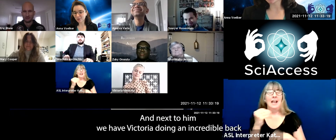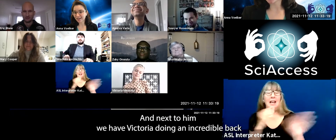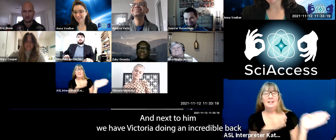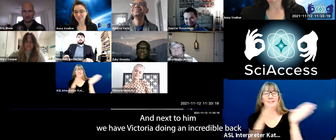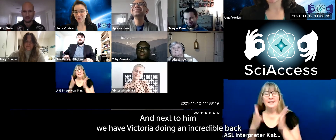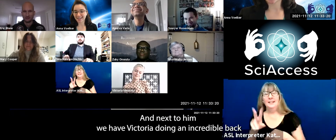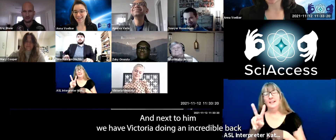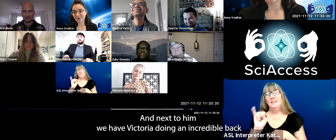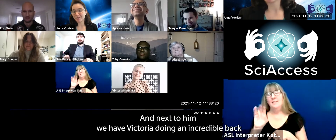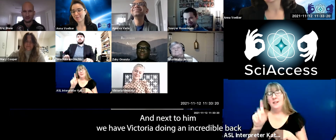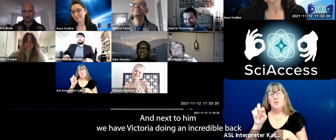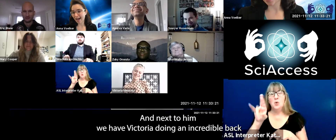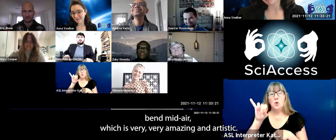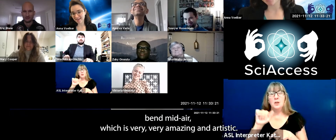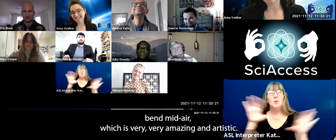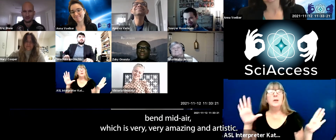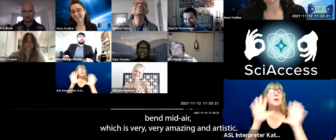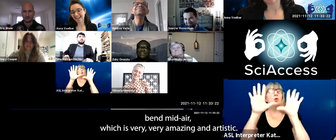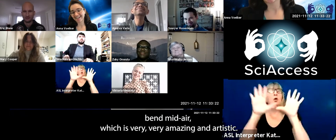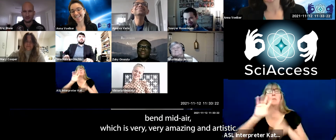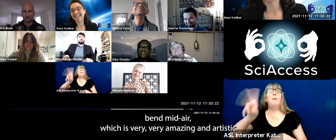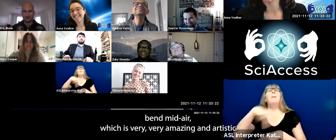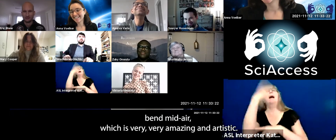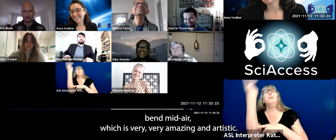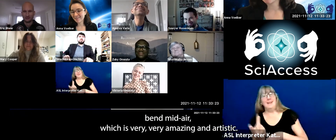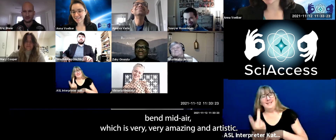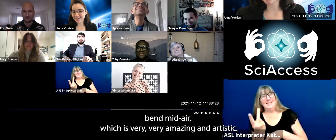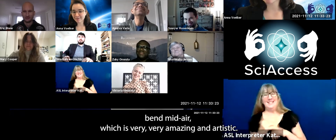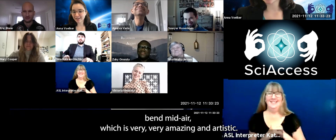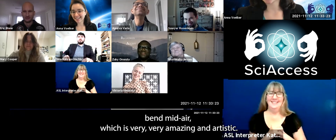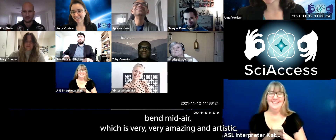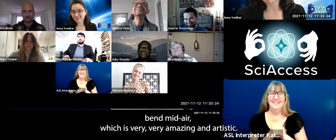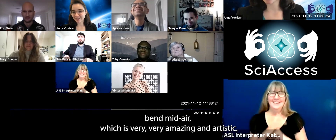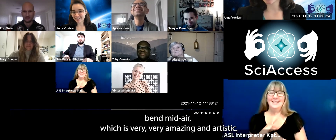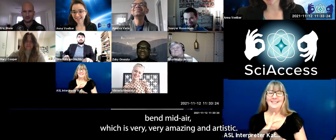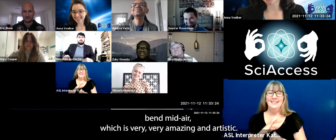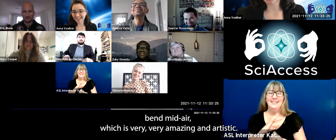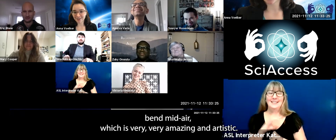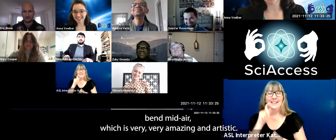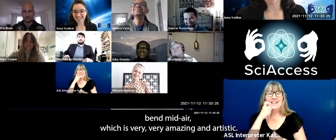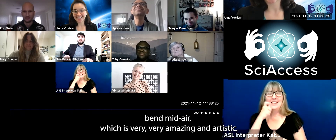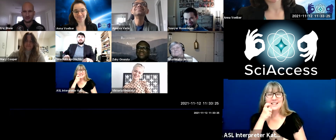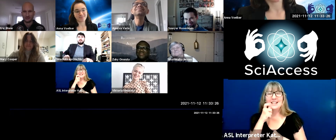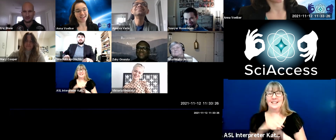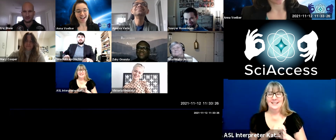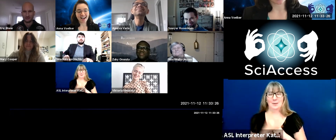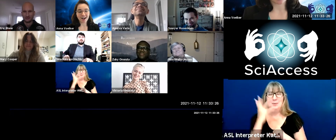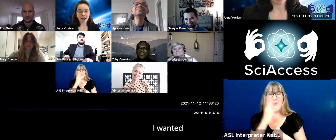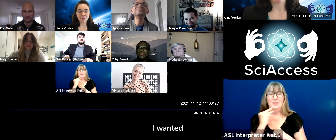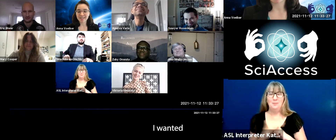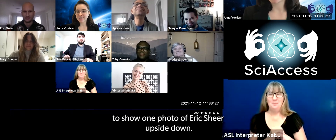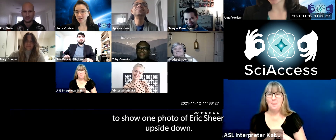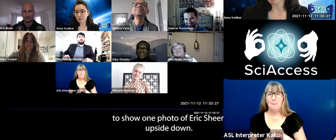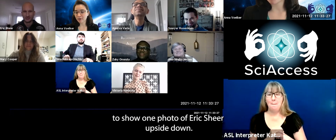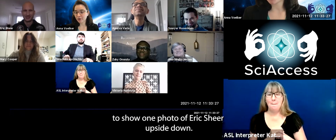have Victoria doing an incredible back bend midair, which is very, very amazing and artistic.